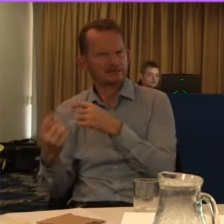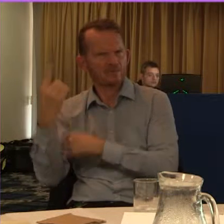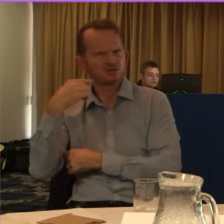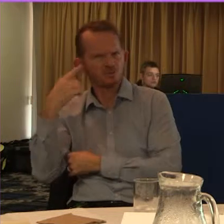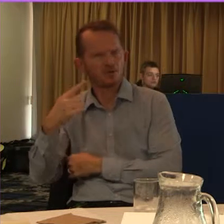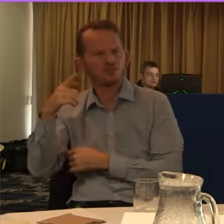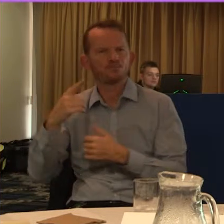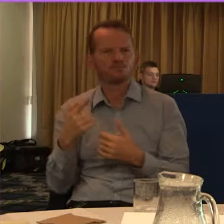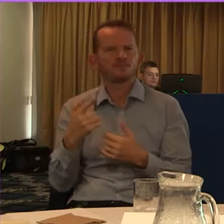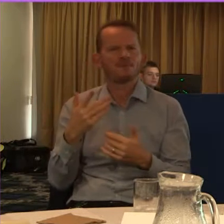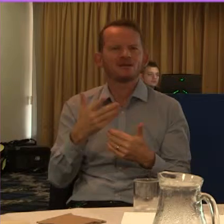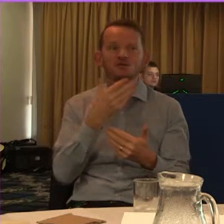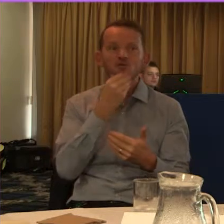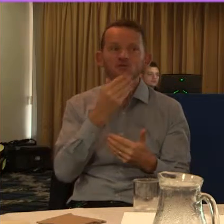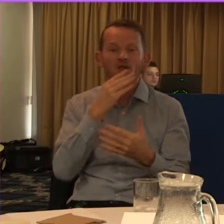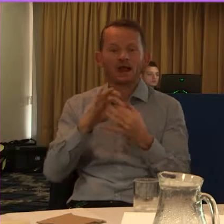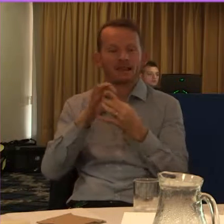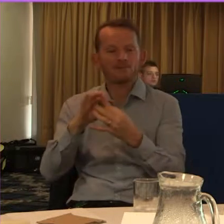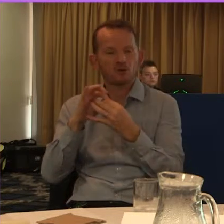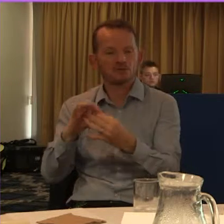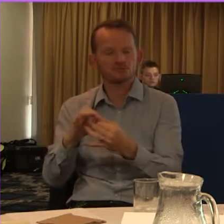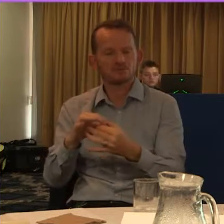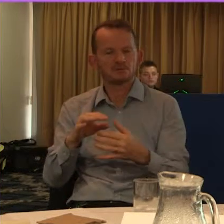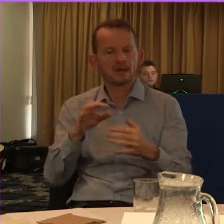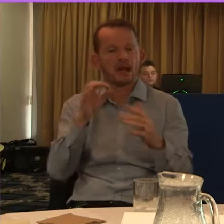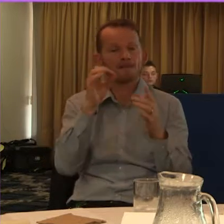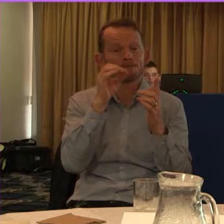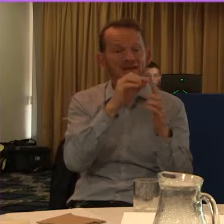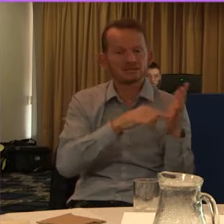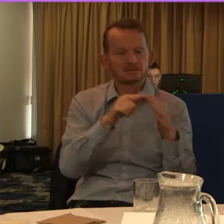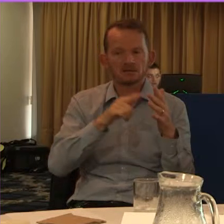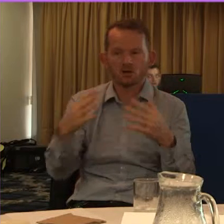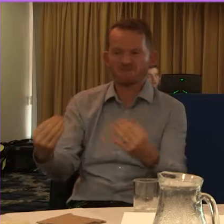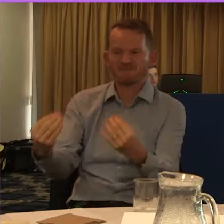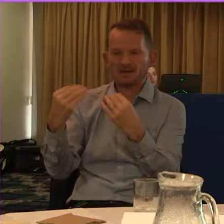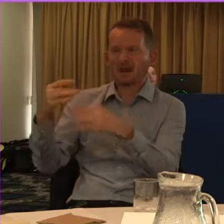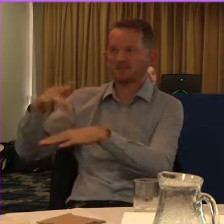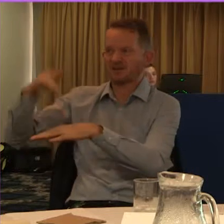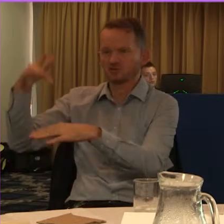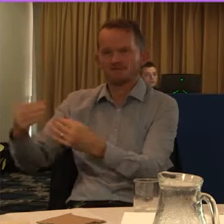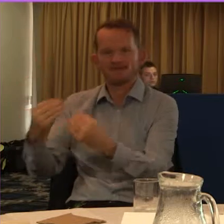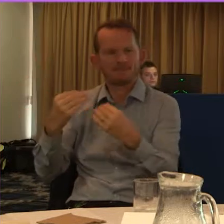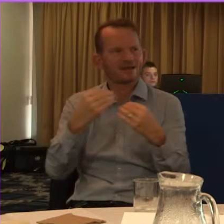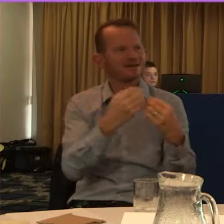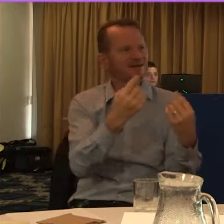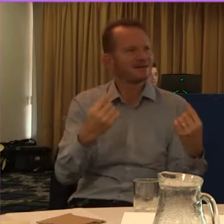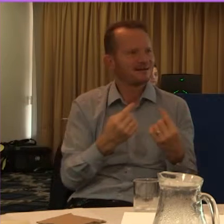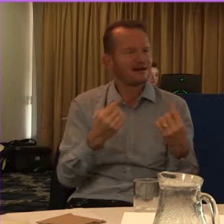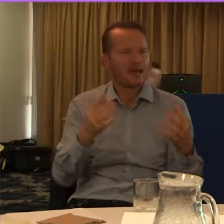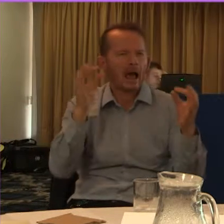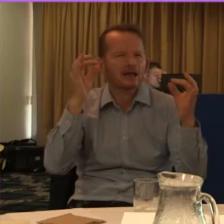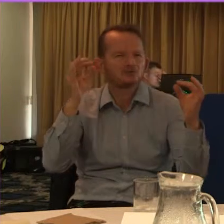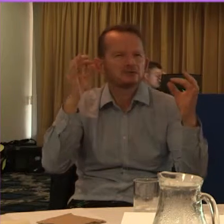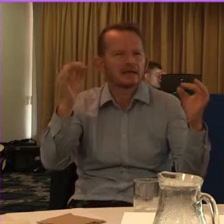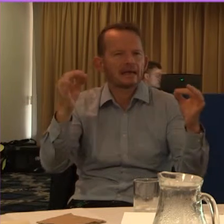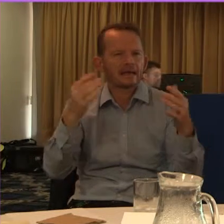tomorrow. I also think that's been a really useful collaboration where Pete's been able to gain feedback from professionals like ourselves